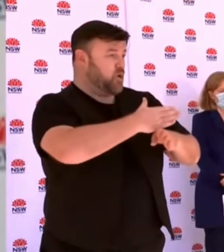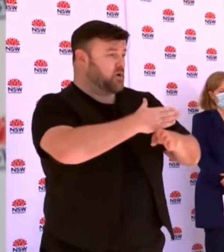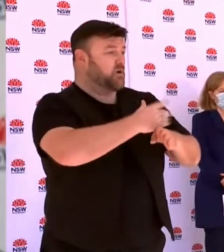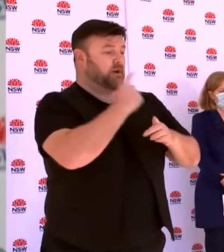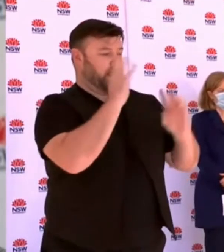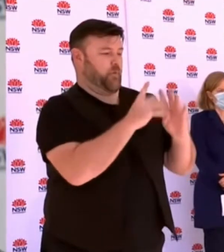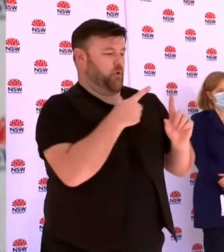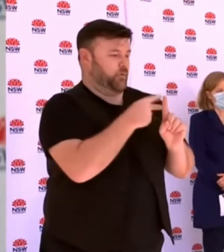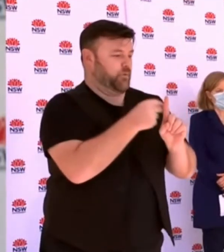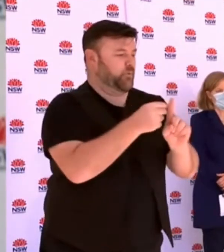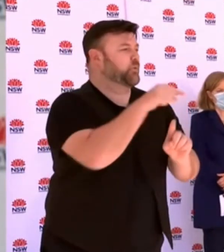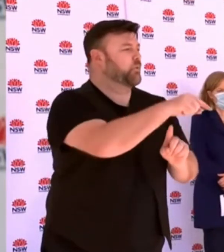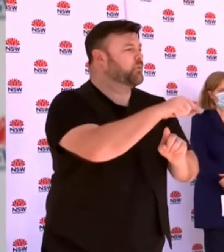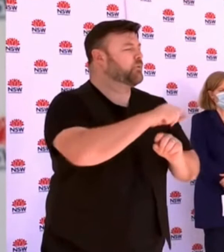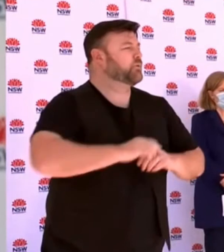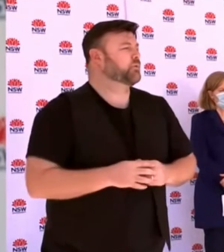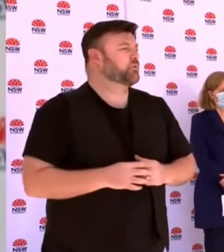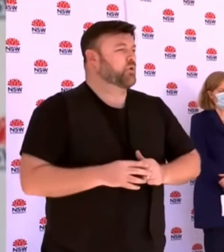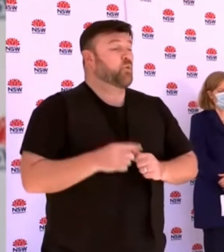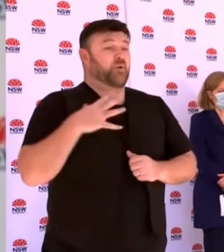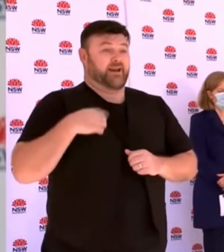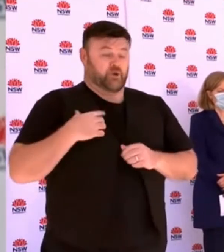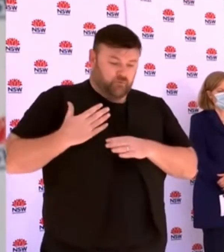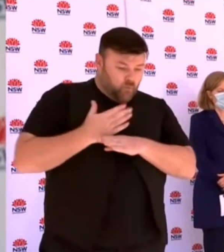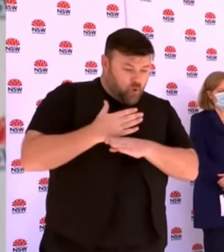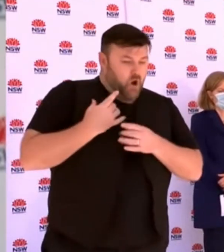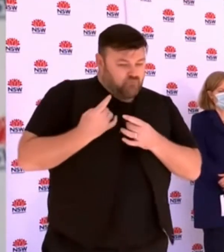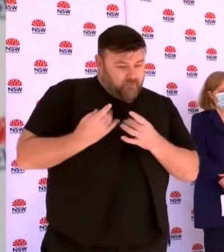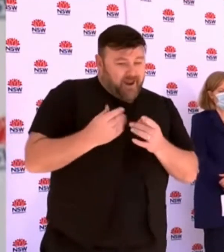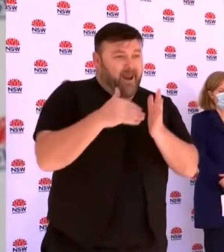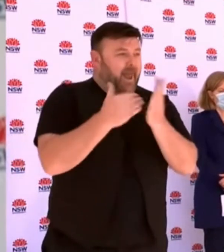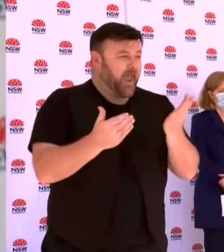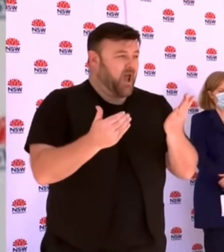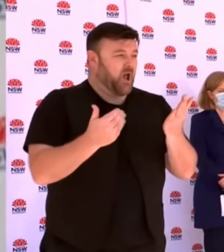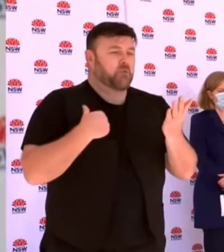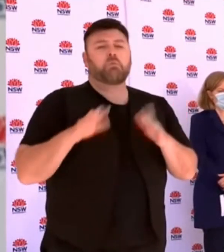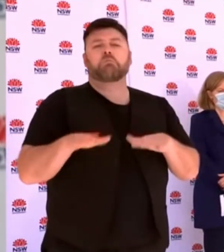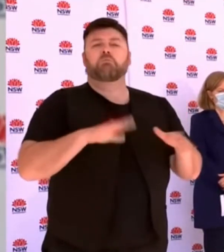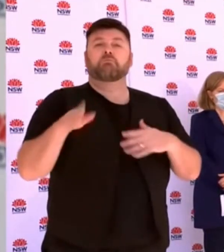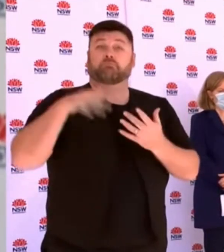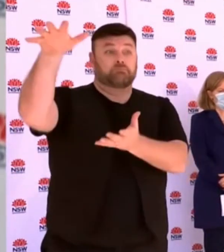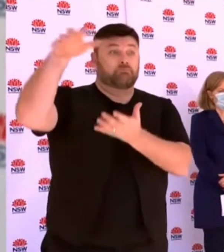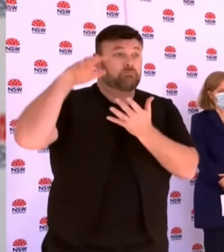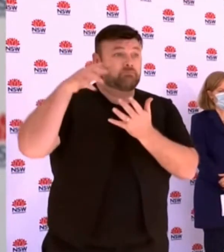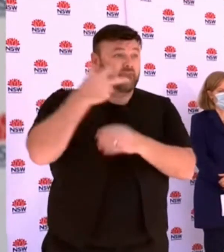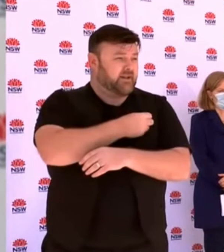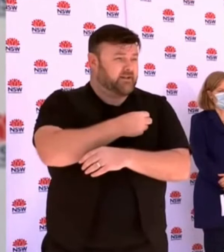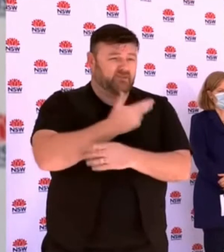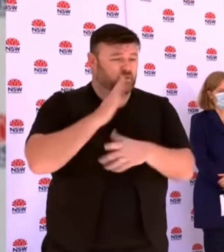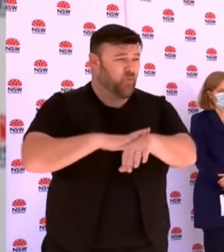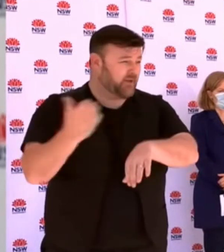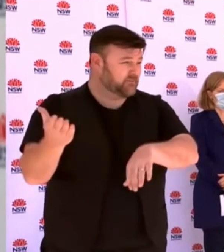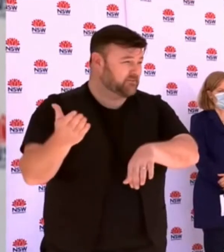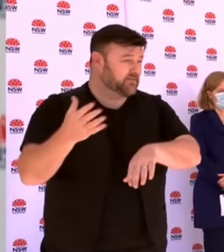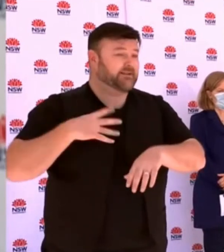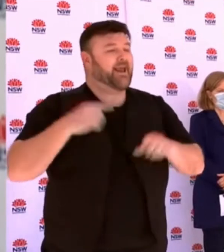the workplace. And these are all the things we need to do the work for now. There's no point waiting till the vaccine arrives. That's too late. You have